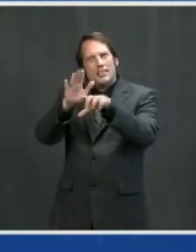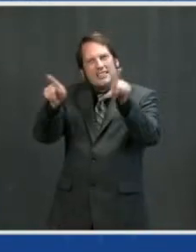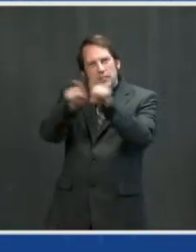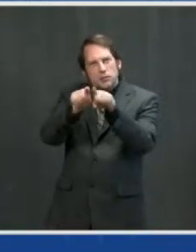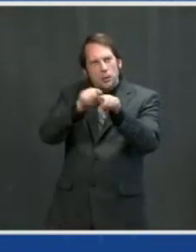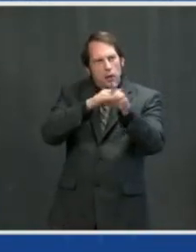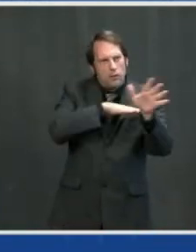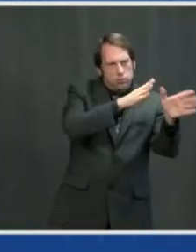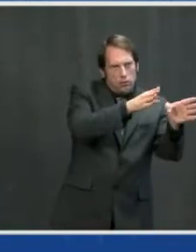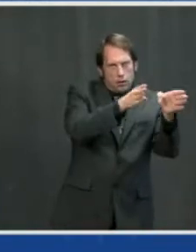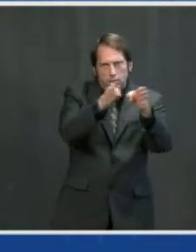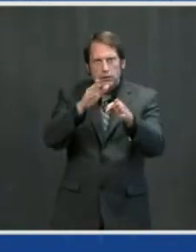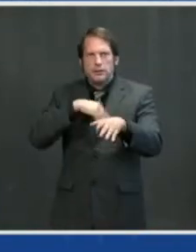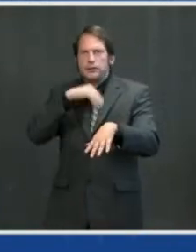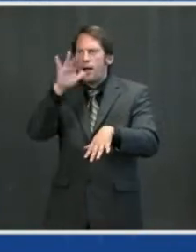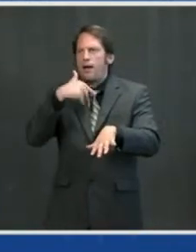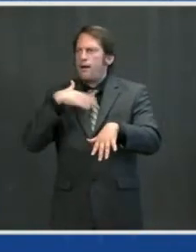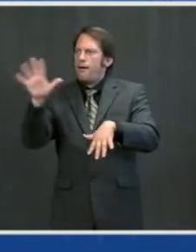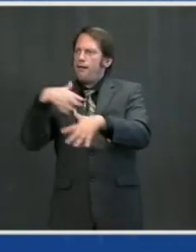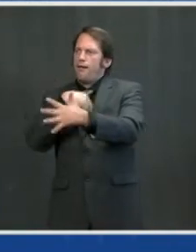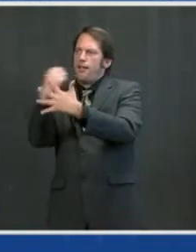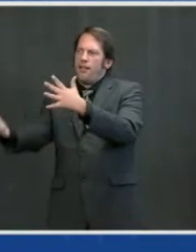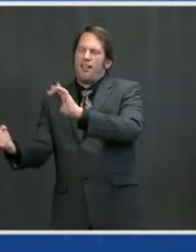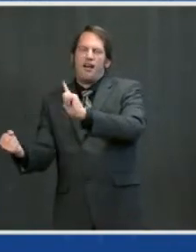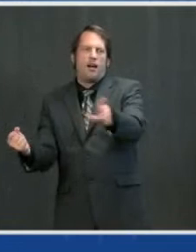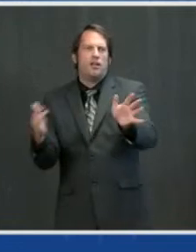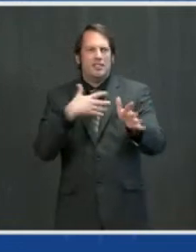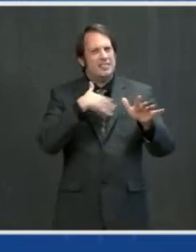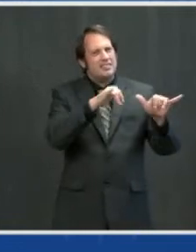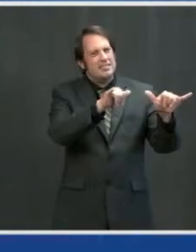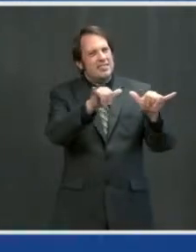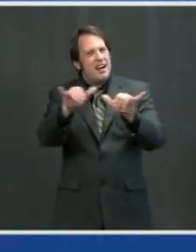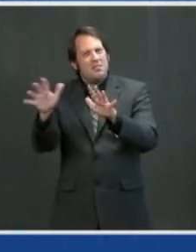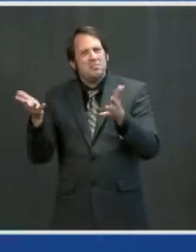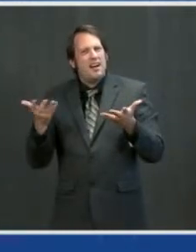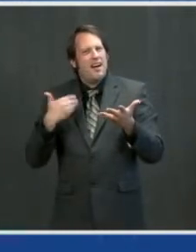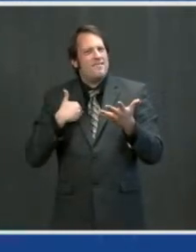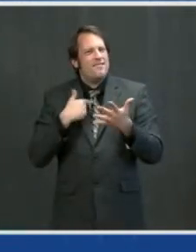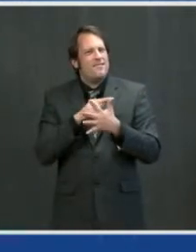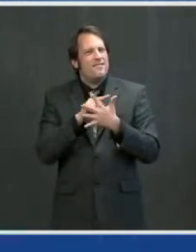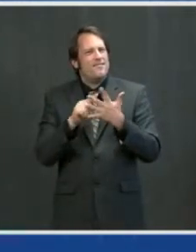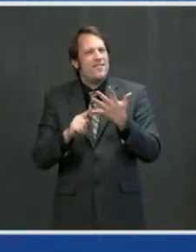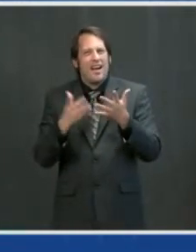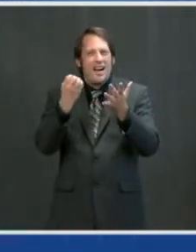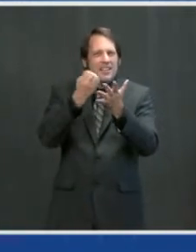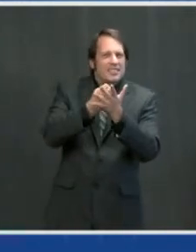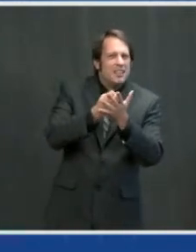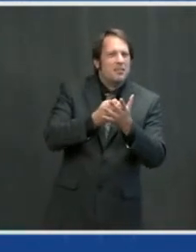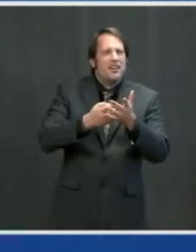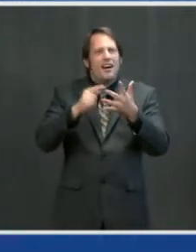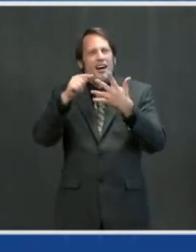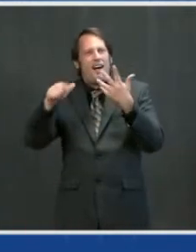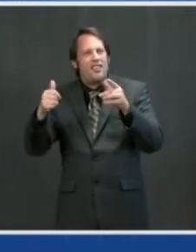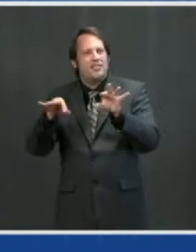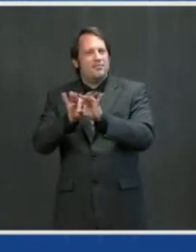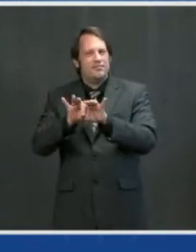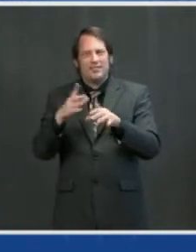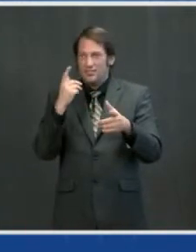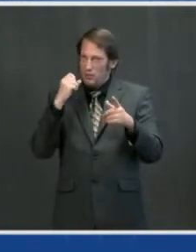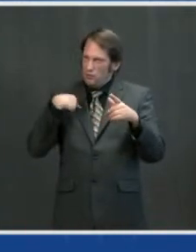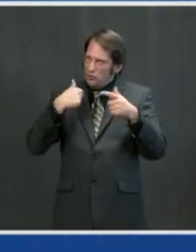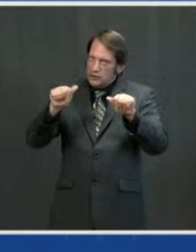able to set the agenda in the Senate as to what they will move to first. And so I continue, and